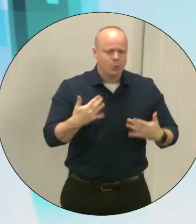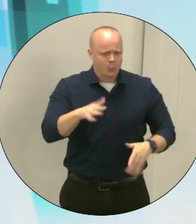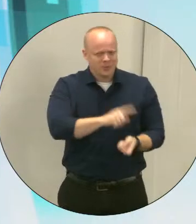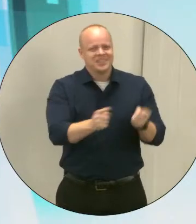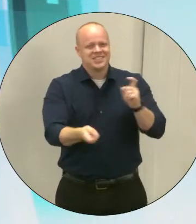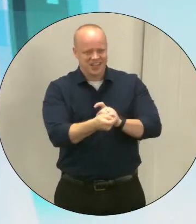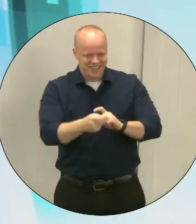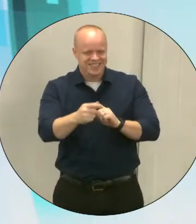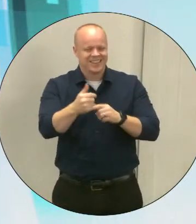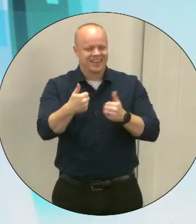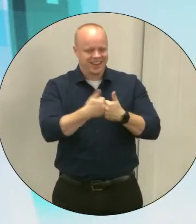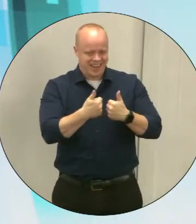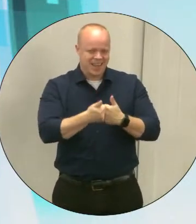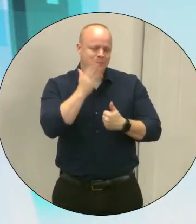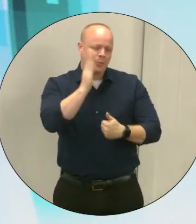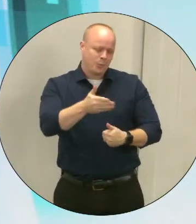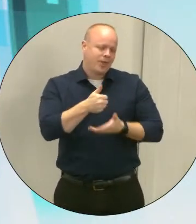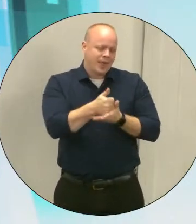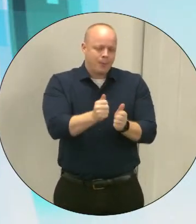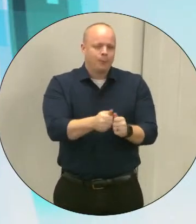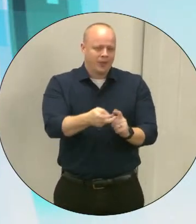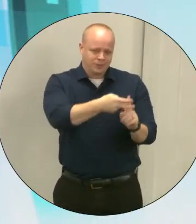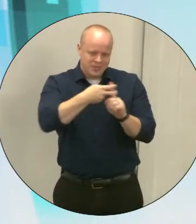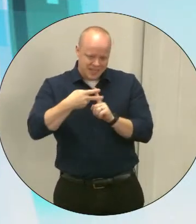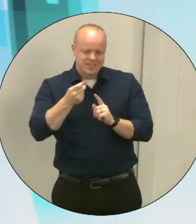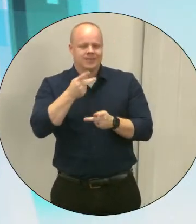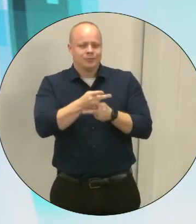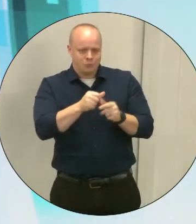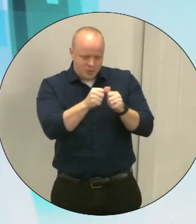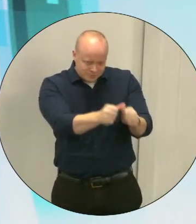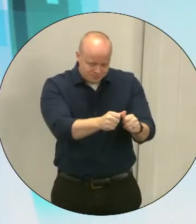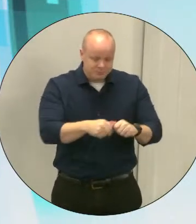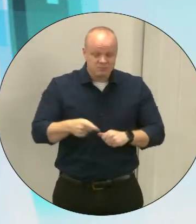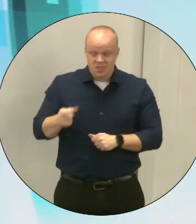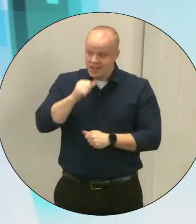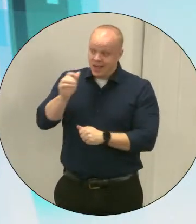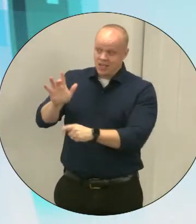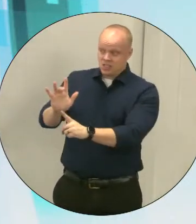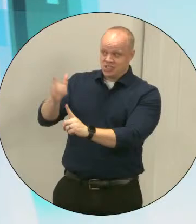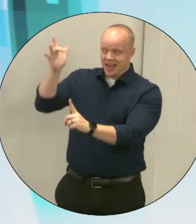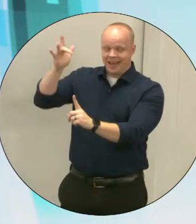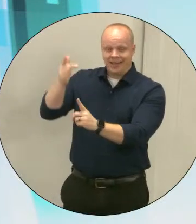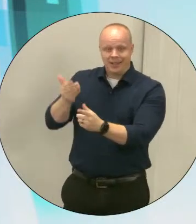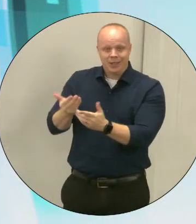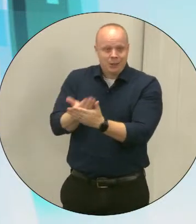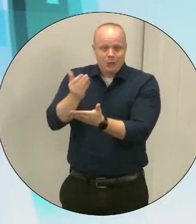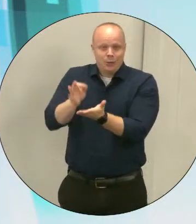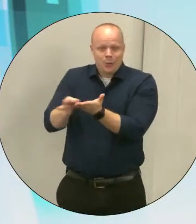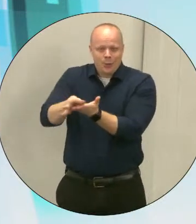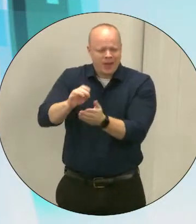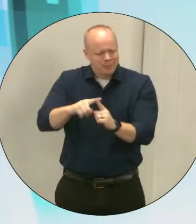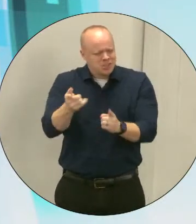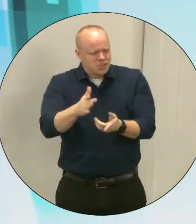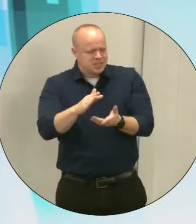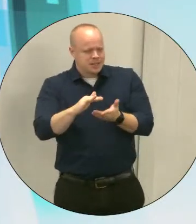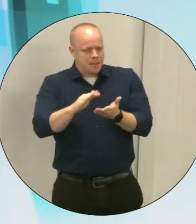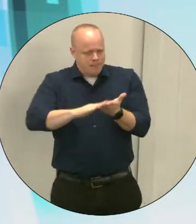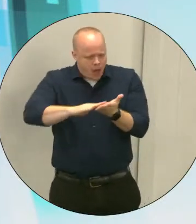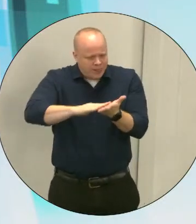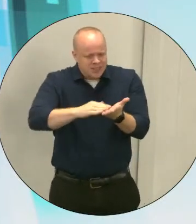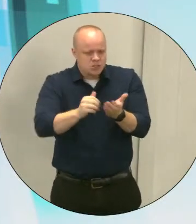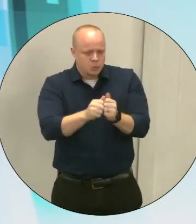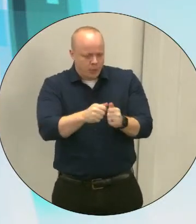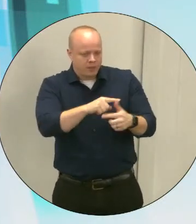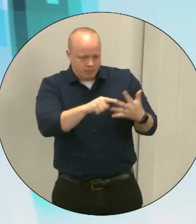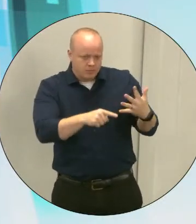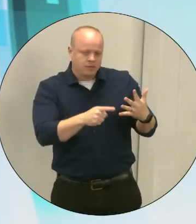with retention and recruitment. She may not be the shiny new coin, but she's the one that is polished with a bit of patina and